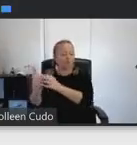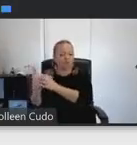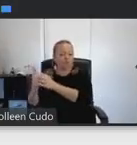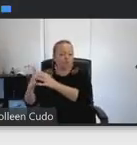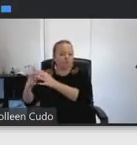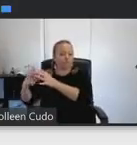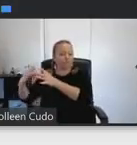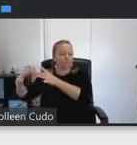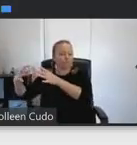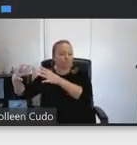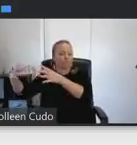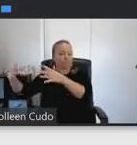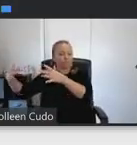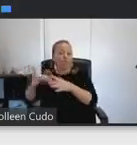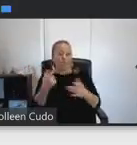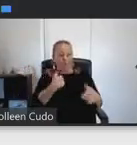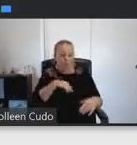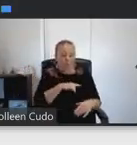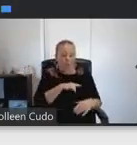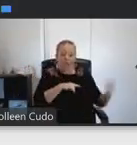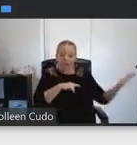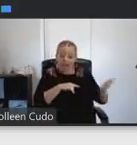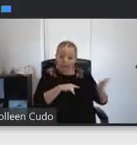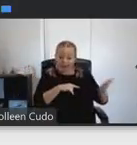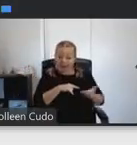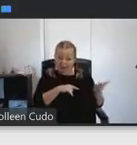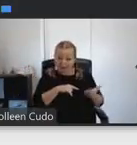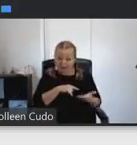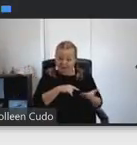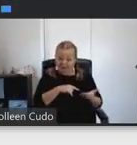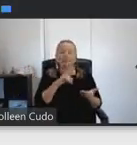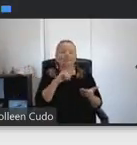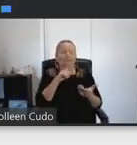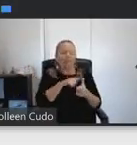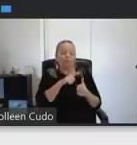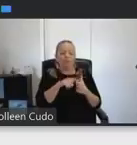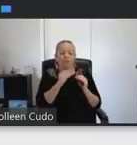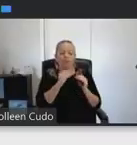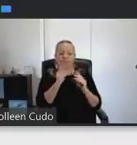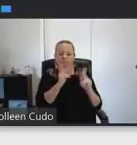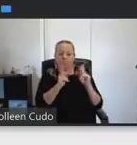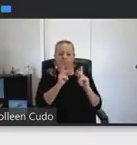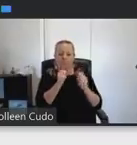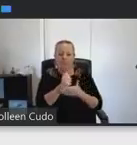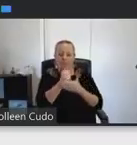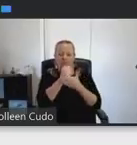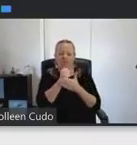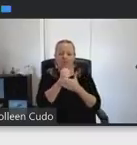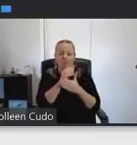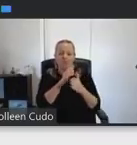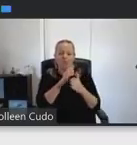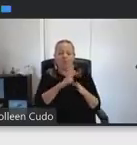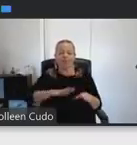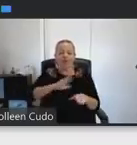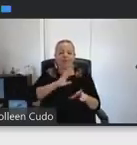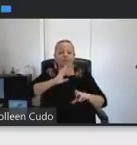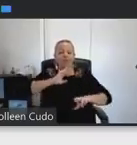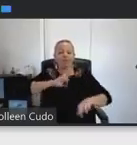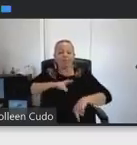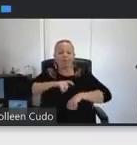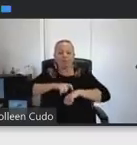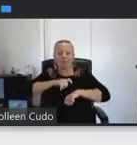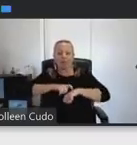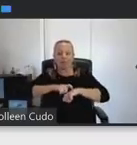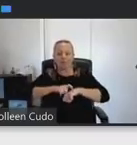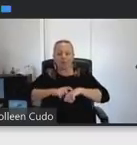more staff on board and trained. That is why you'll see this grayed out box. The average response time to reach cases